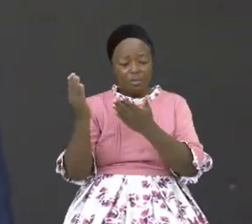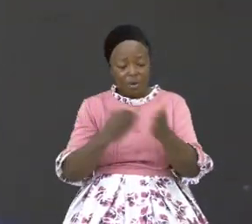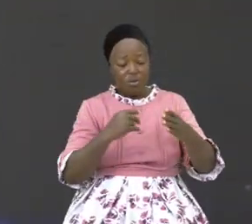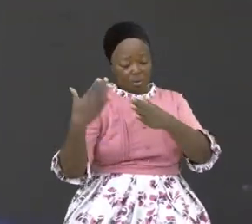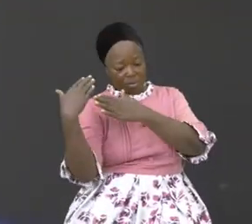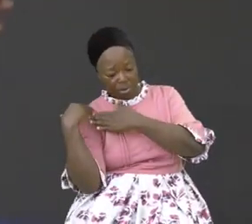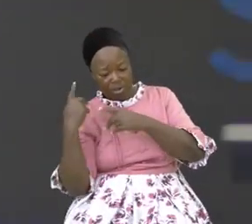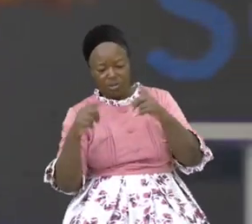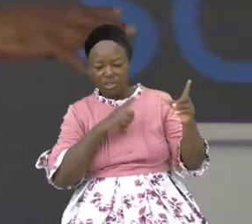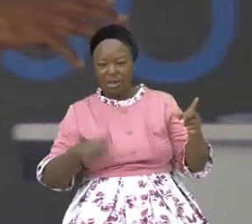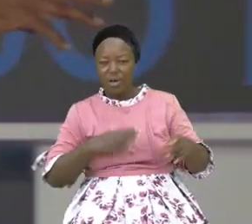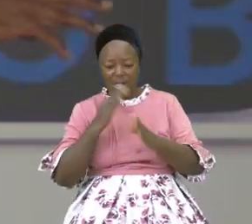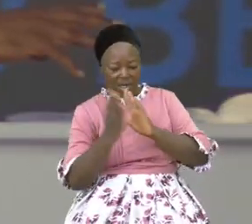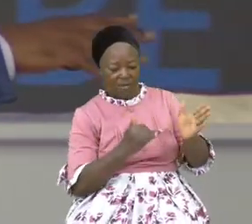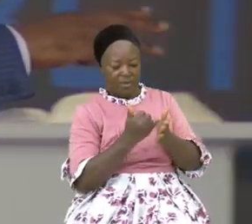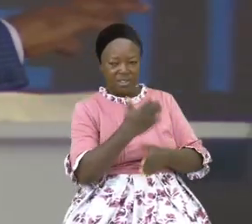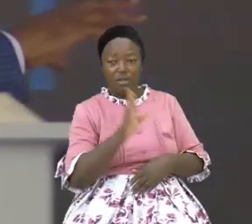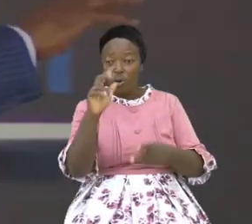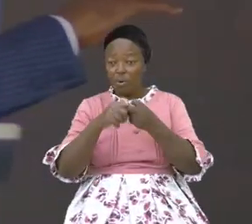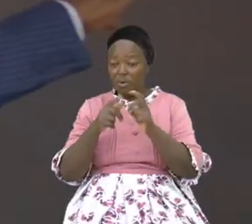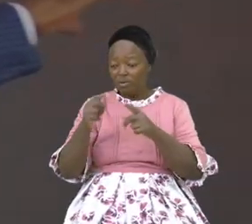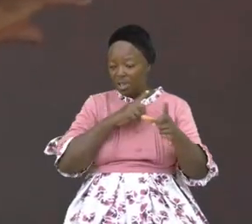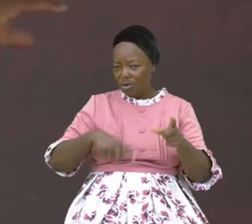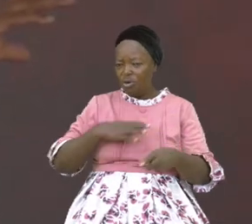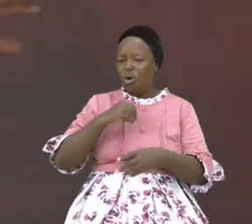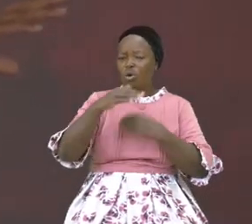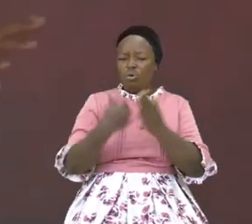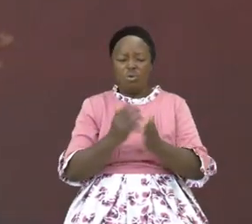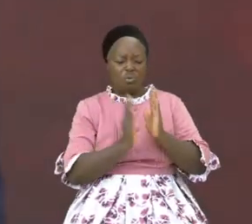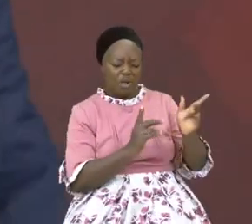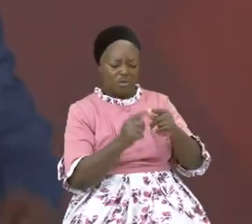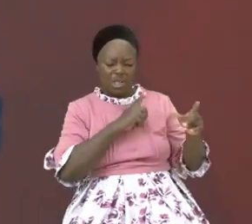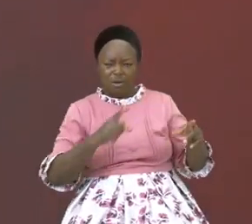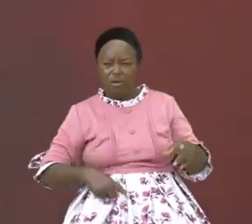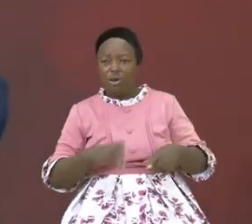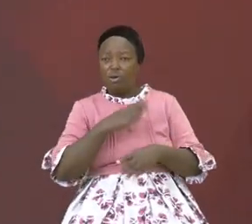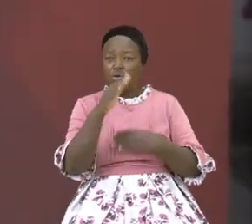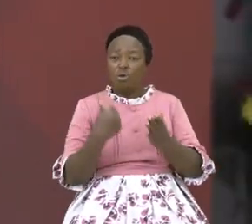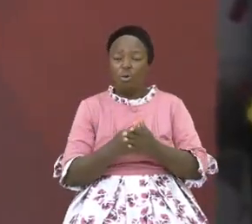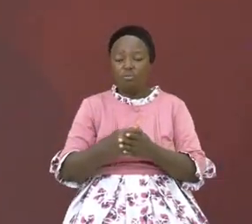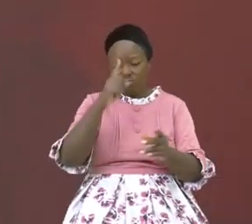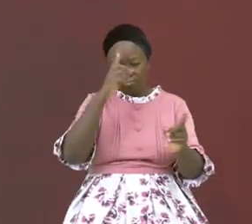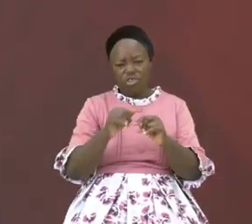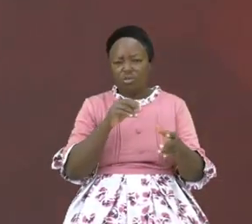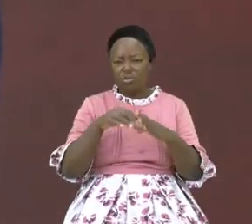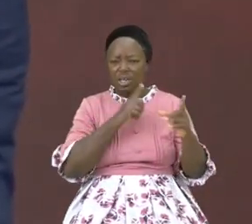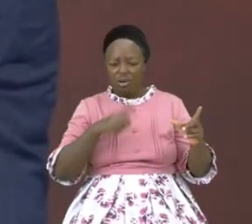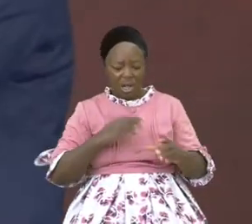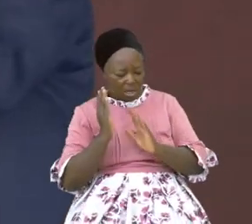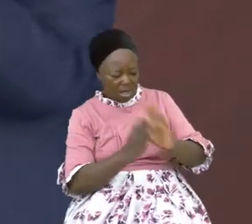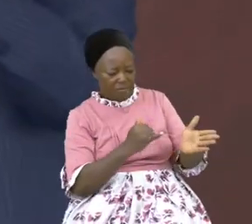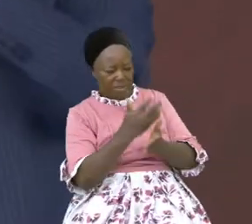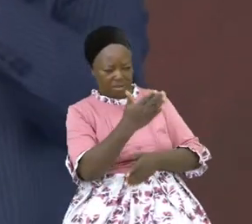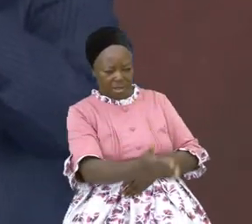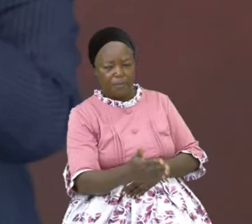your body to the Lord, your problem to the Lord, your aspirations to the Lord, your ambition to the Lord, and leave it